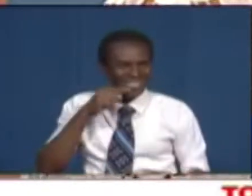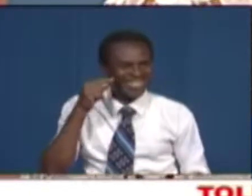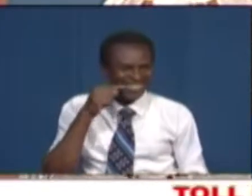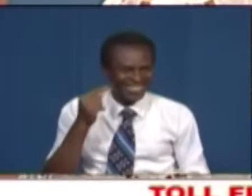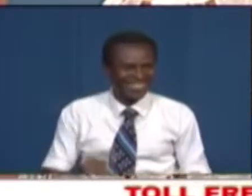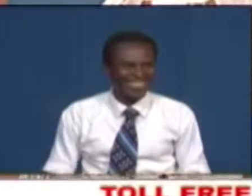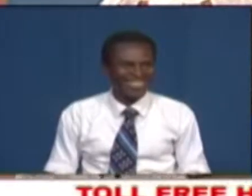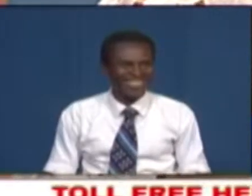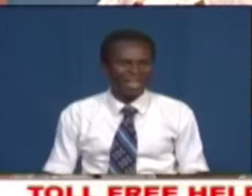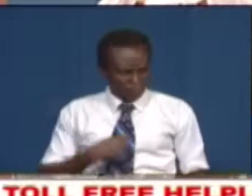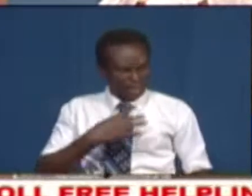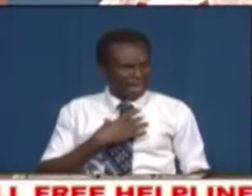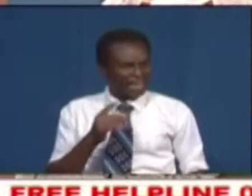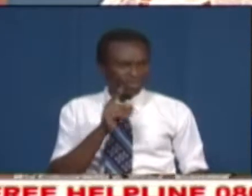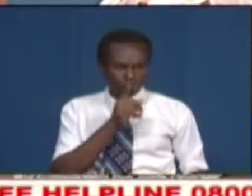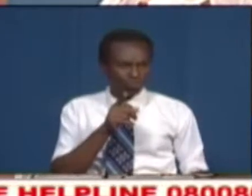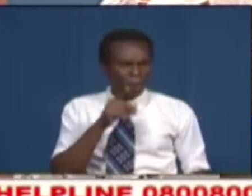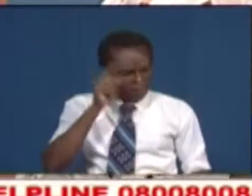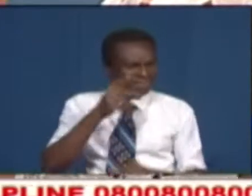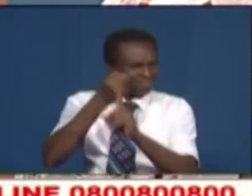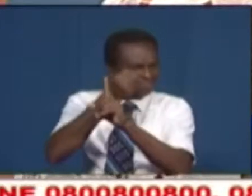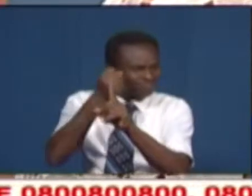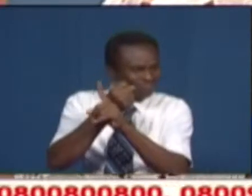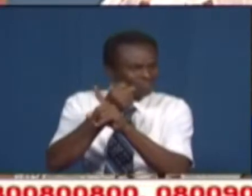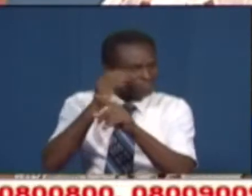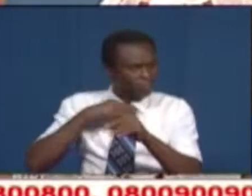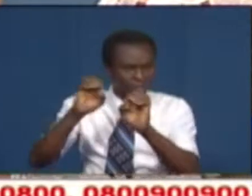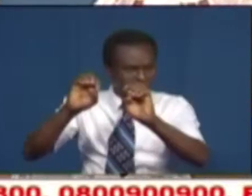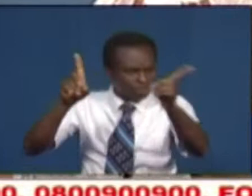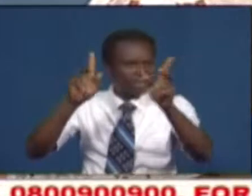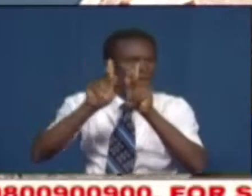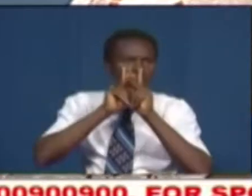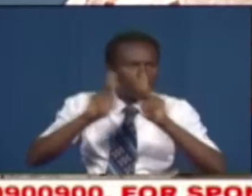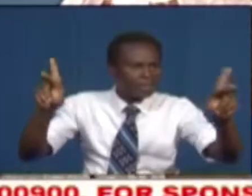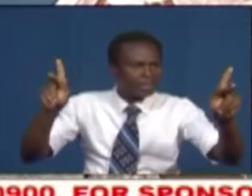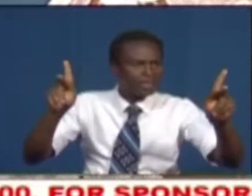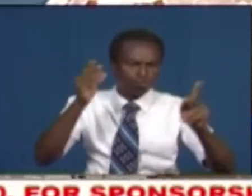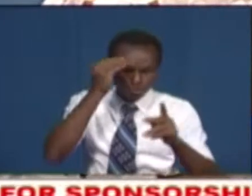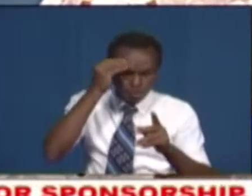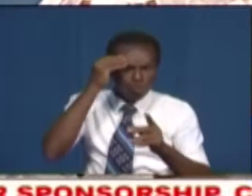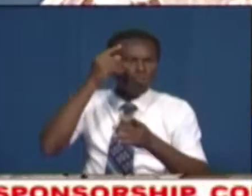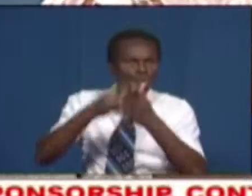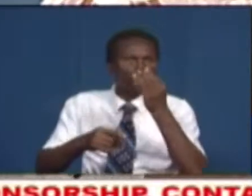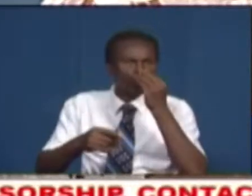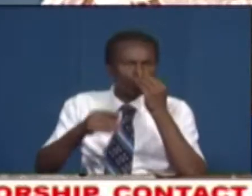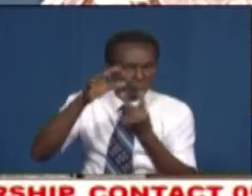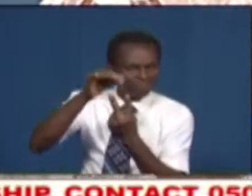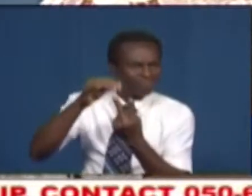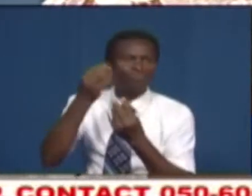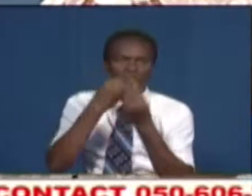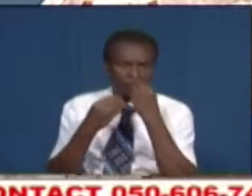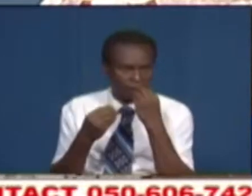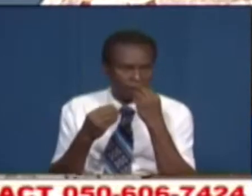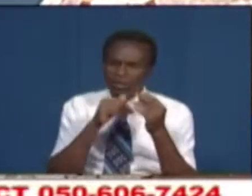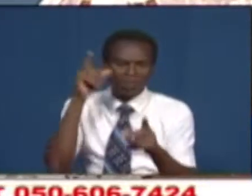I like it because we have to conscientize the youth of today. We need to sensitize them and send a message to them to know that we need